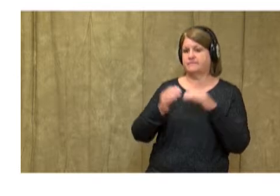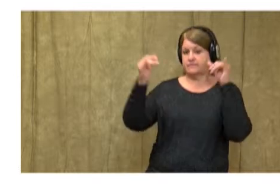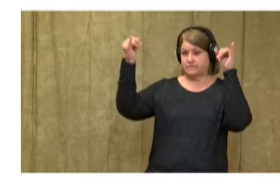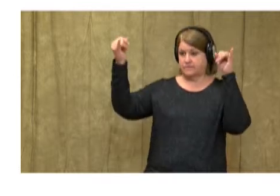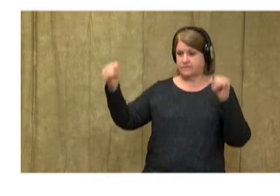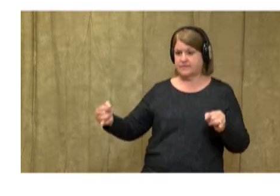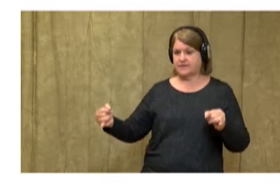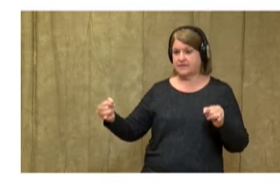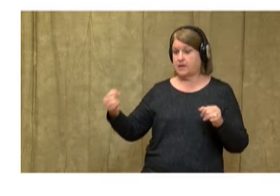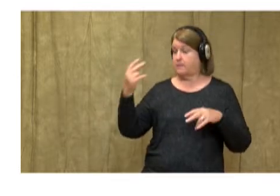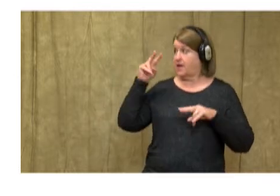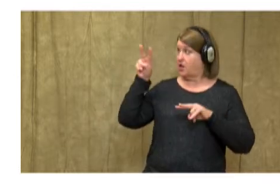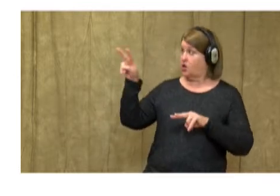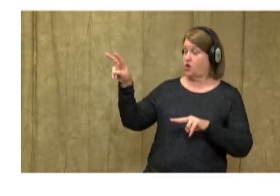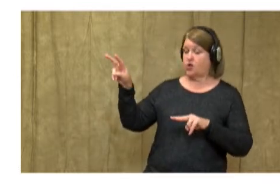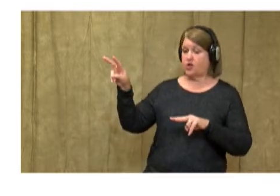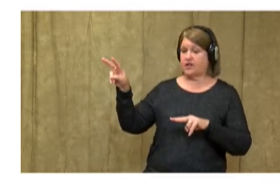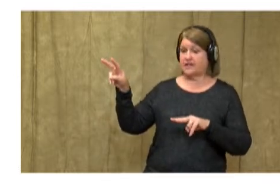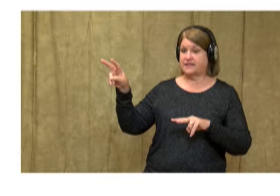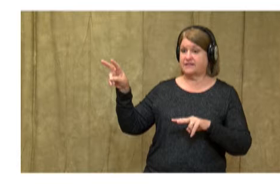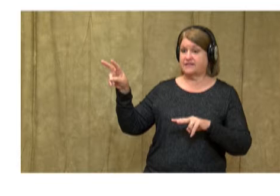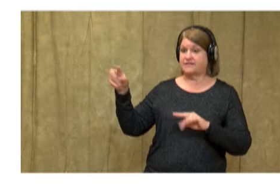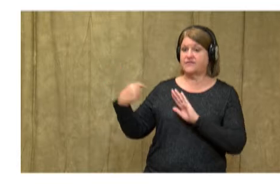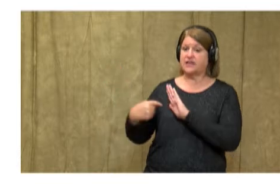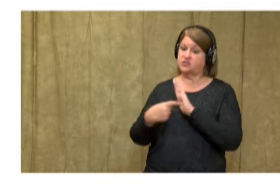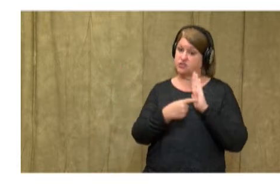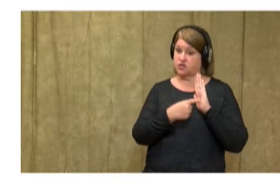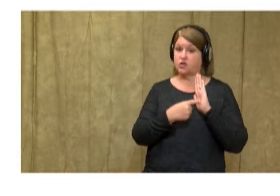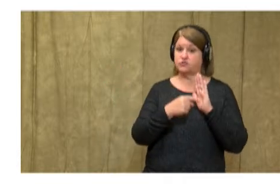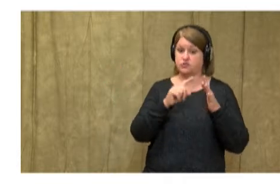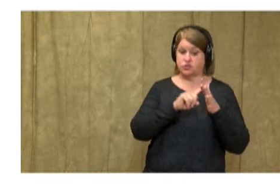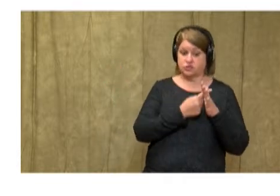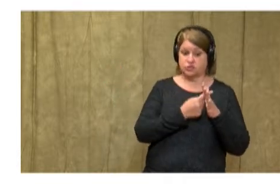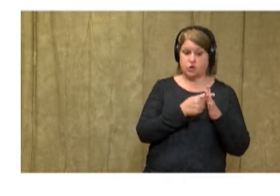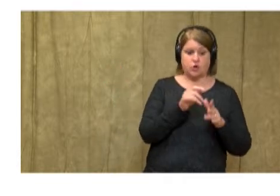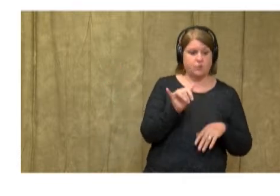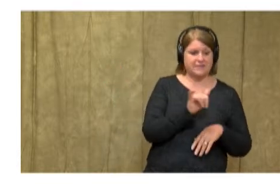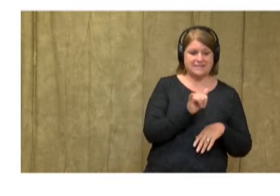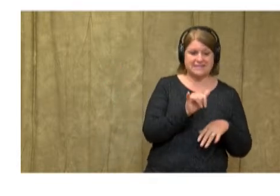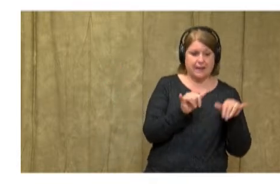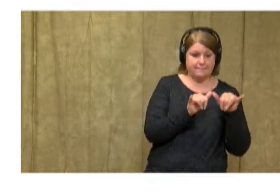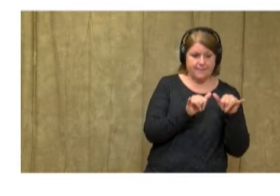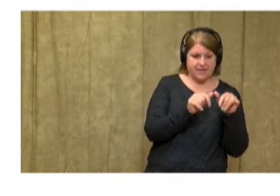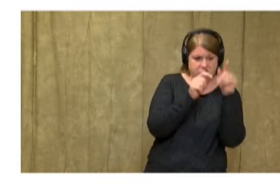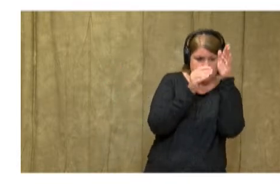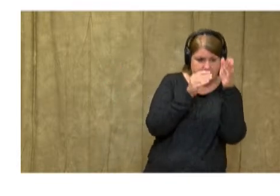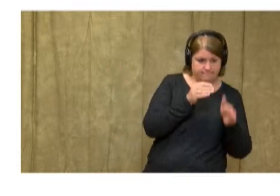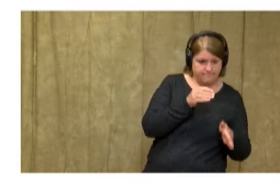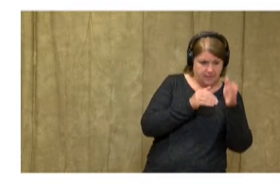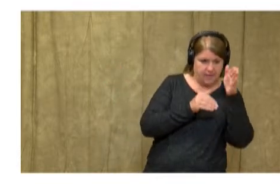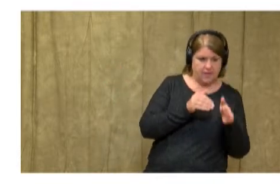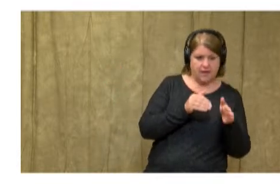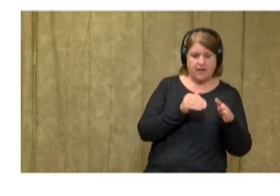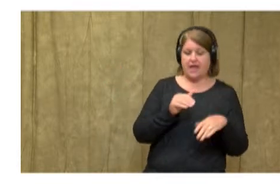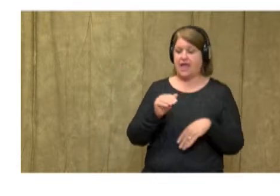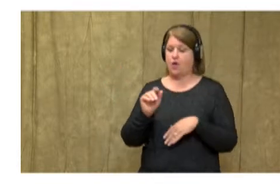By looking at it, they already went ahead and showed you that they're starting from the same measure point and where it ends. They did a dotted line